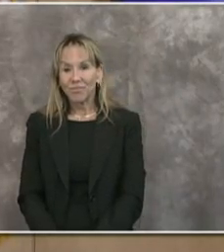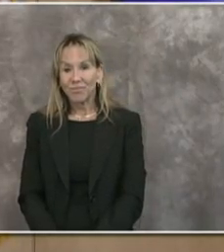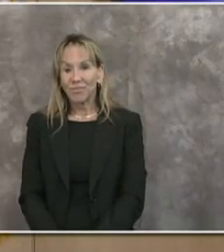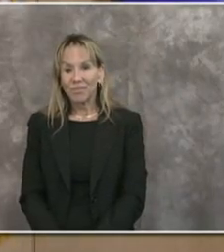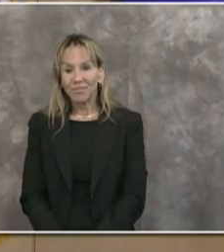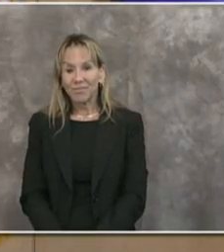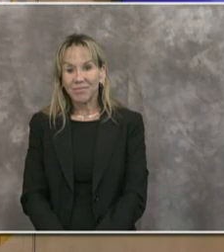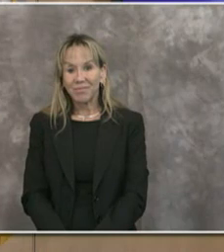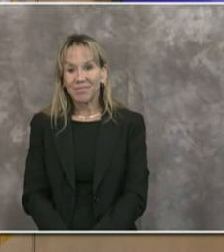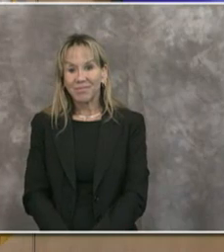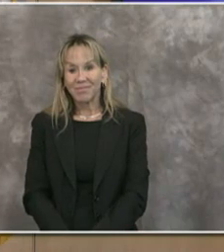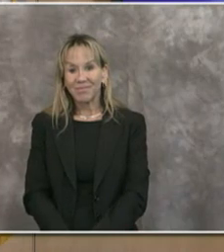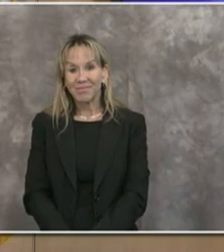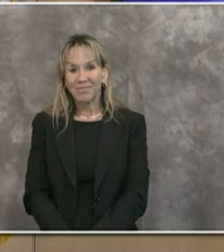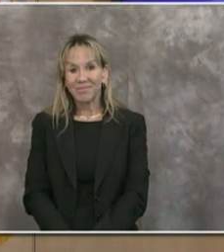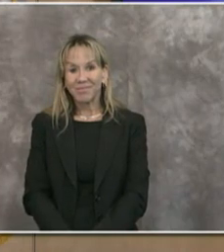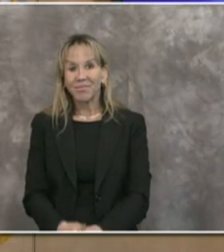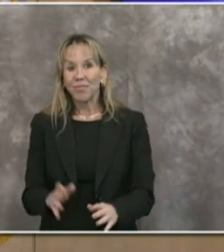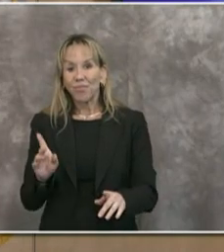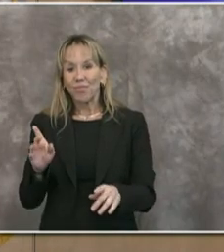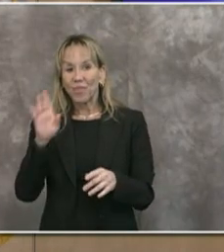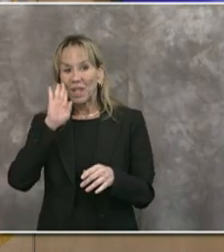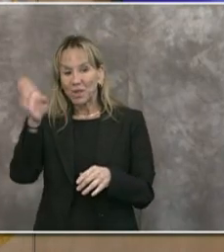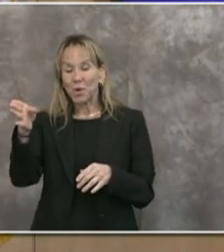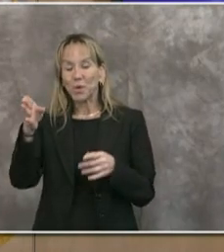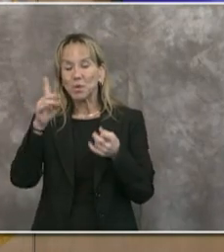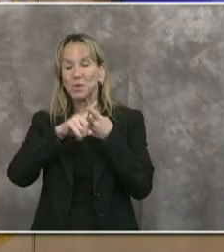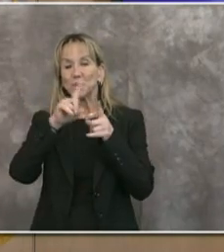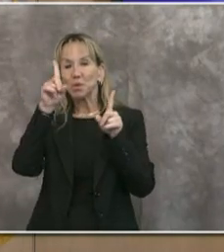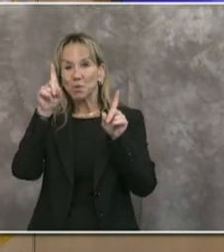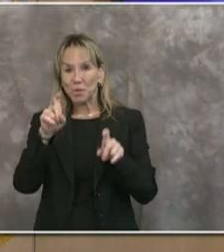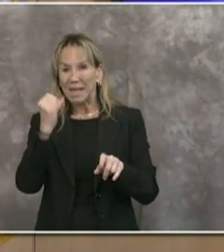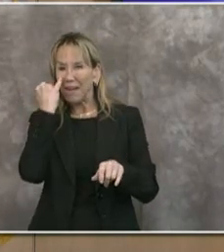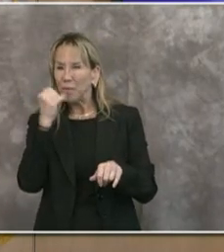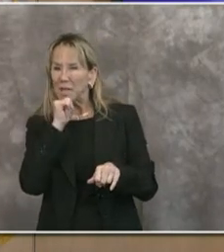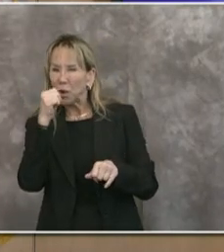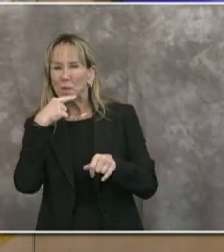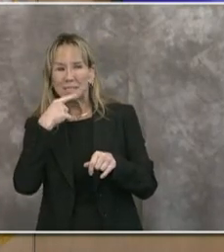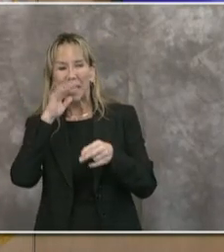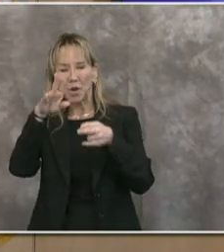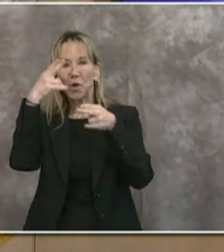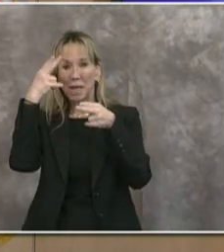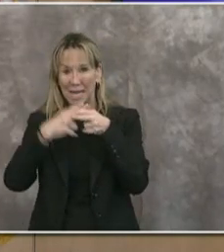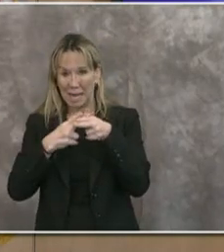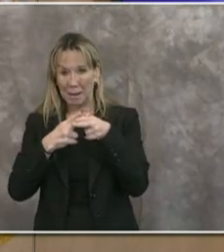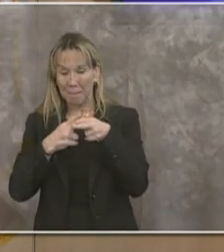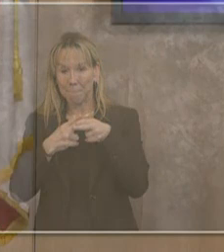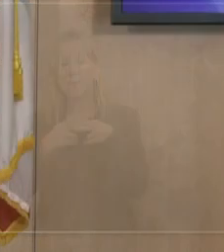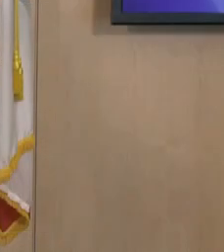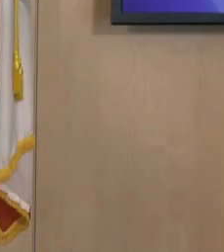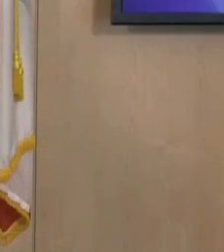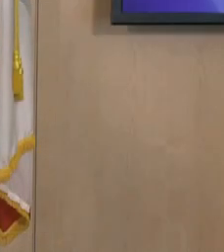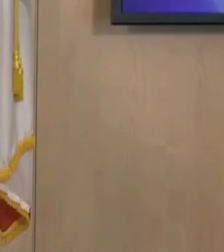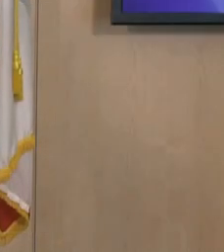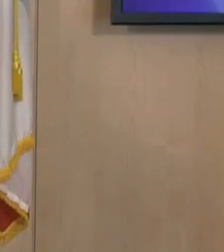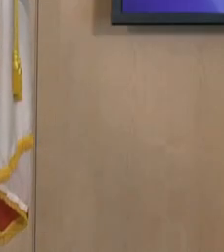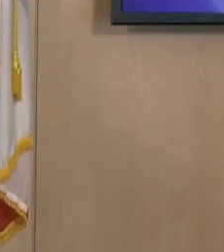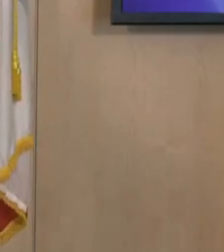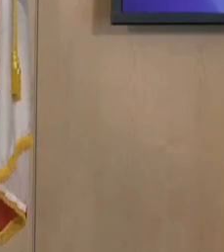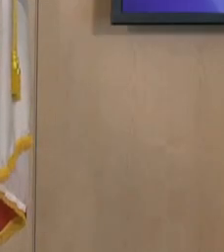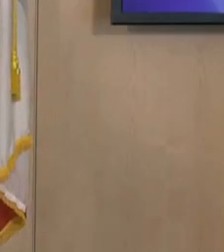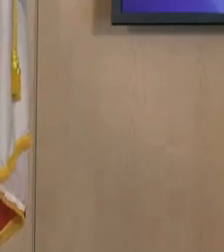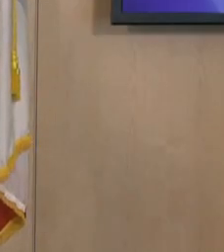Okay, let's go directly to the questions. Again, if you're not identified by name and outlet when you introduce, please do so before you ask your question.